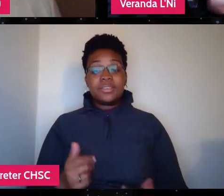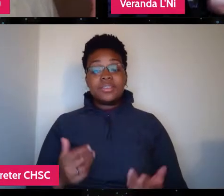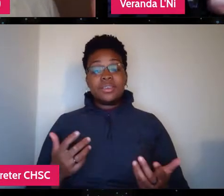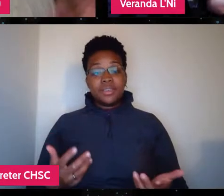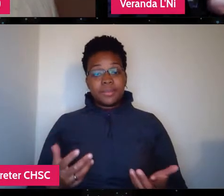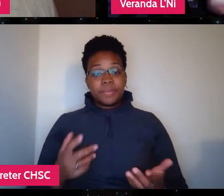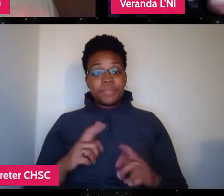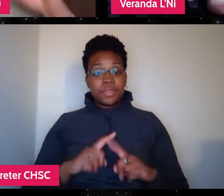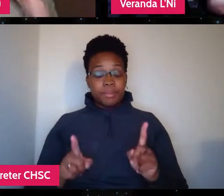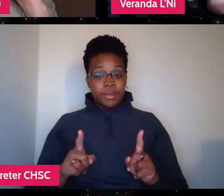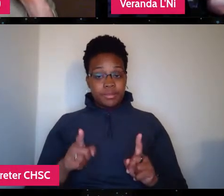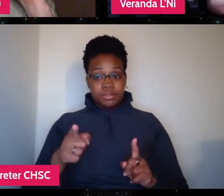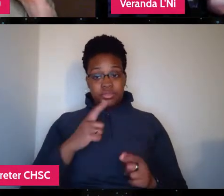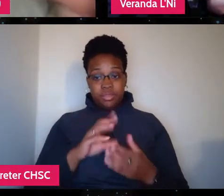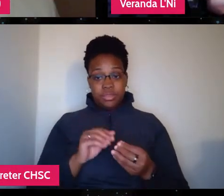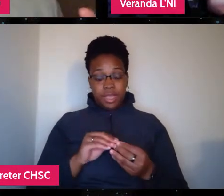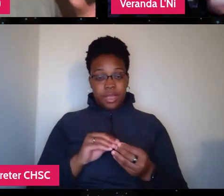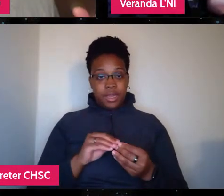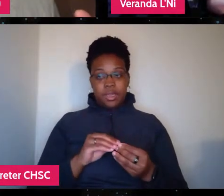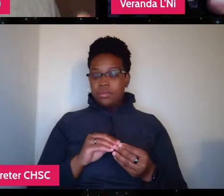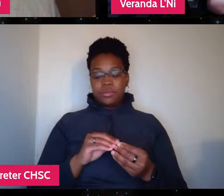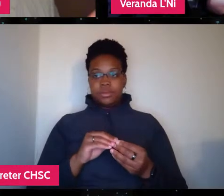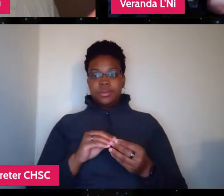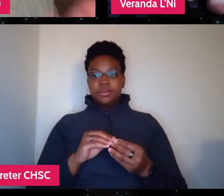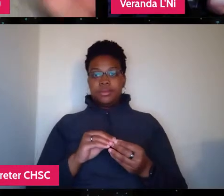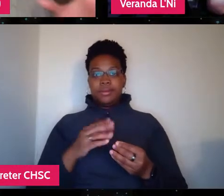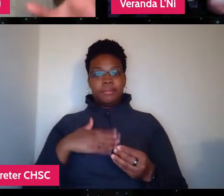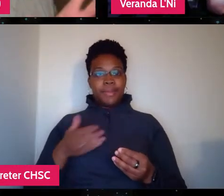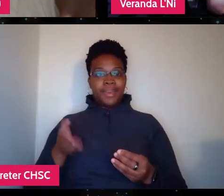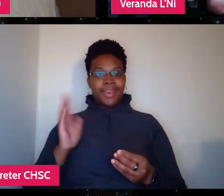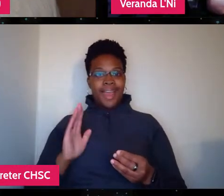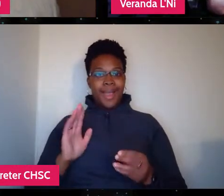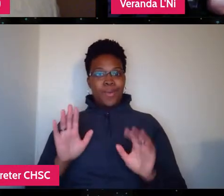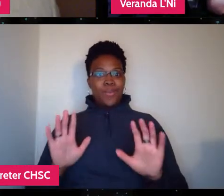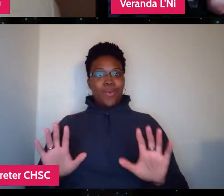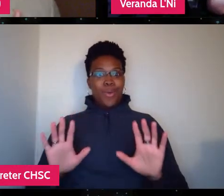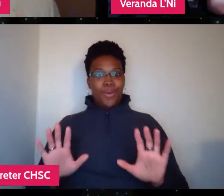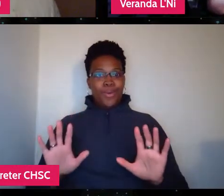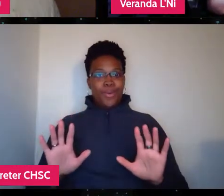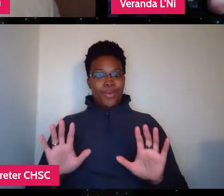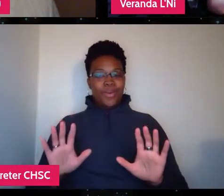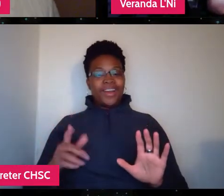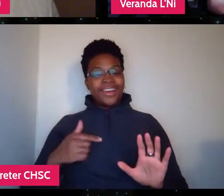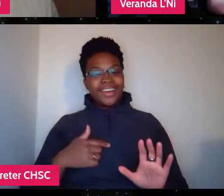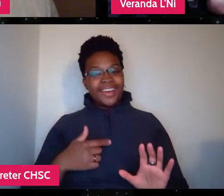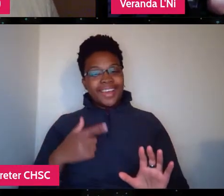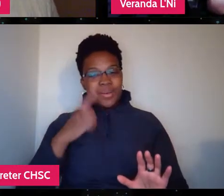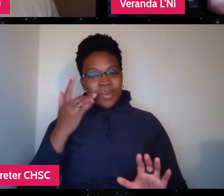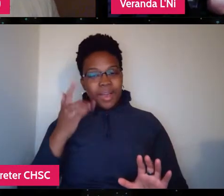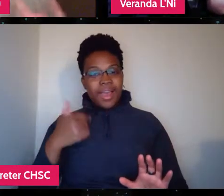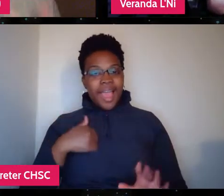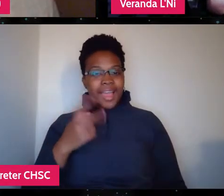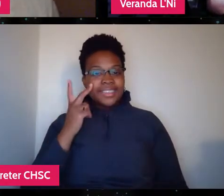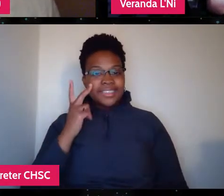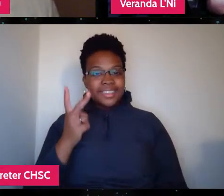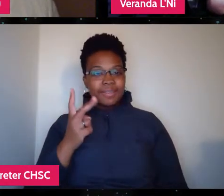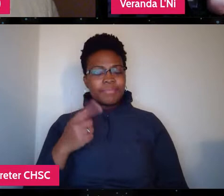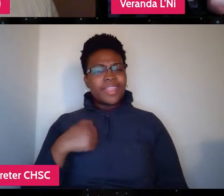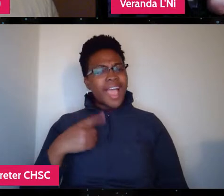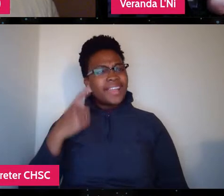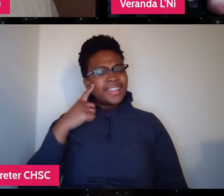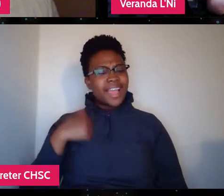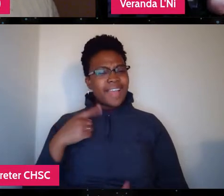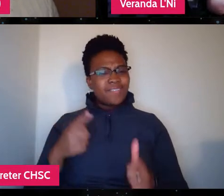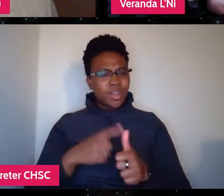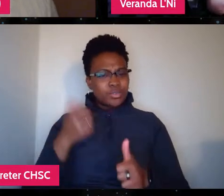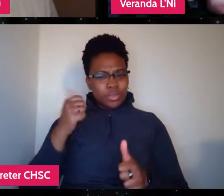But right when she said it, it was like, oh my God, you know, whoa, you know, because I had seen, I think I first